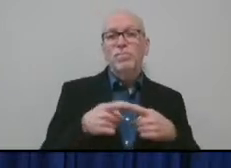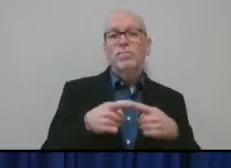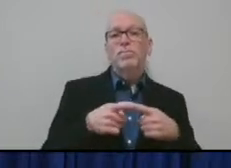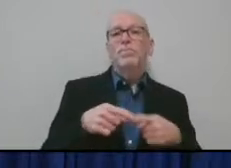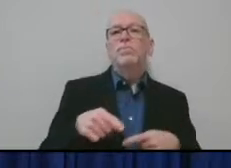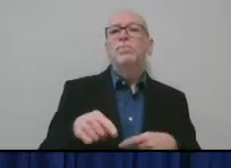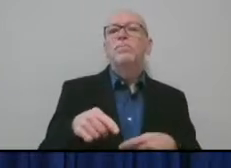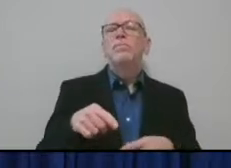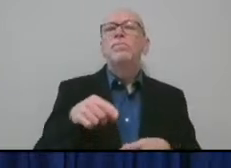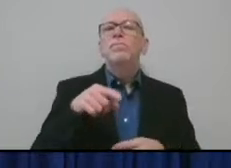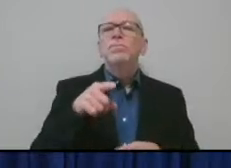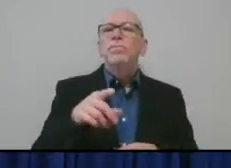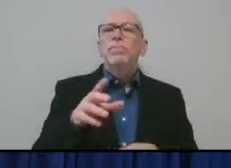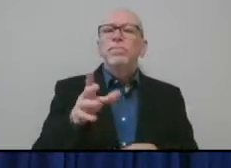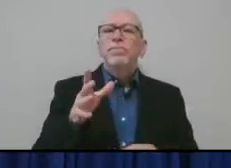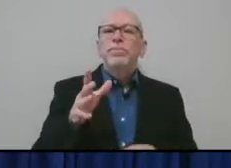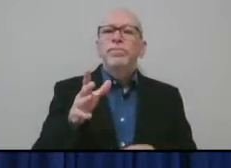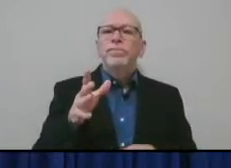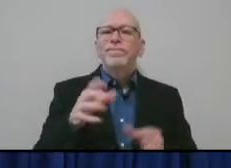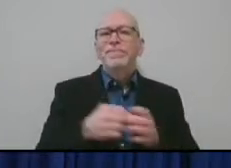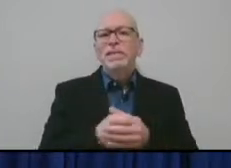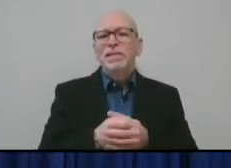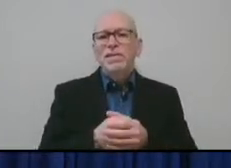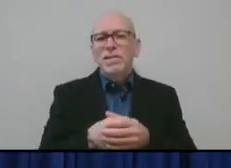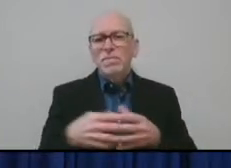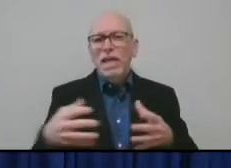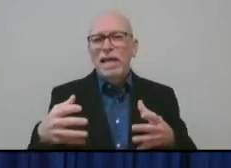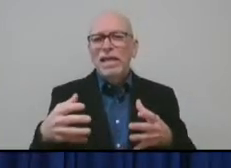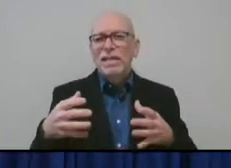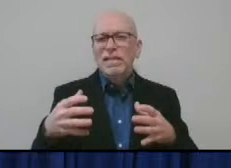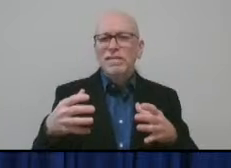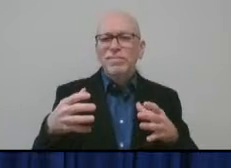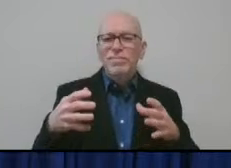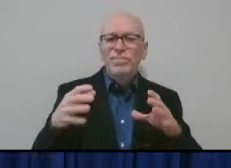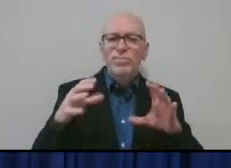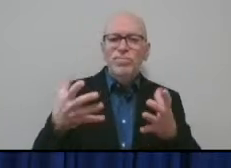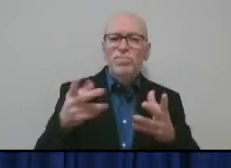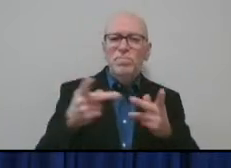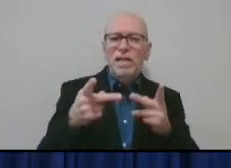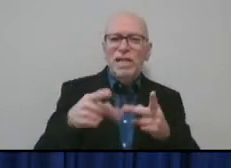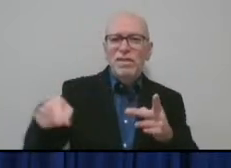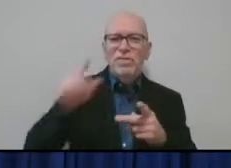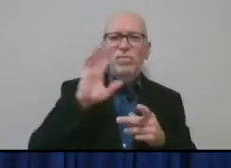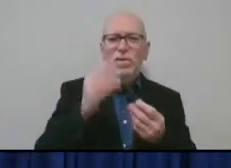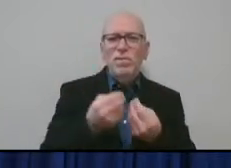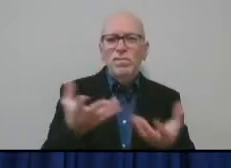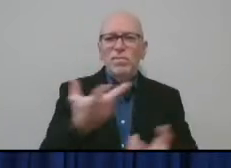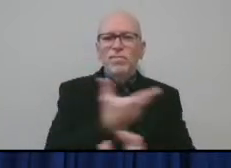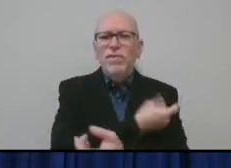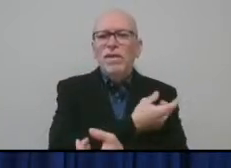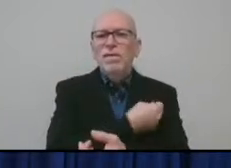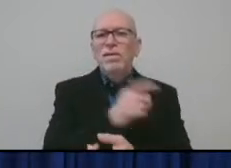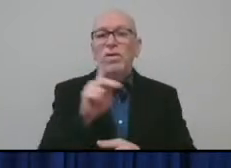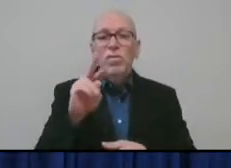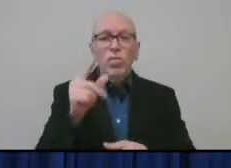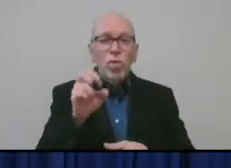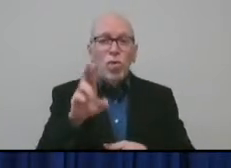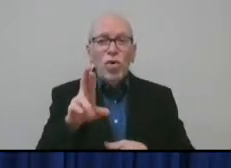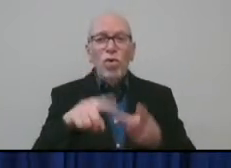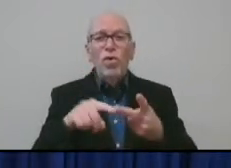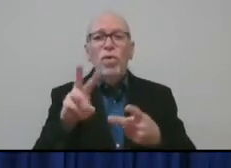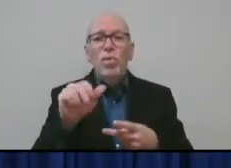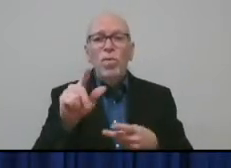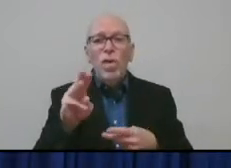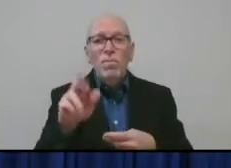about this sort of expanding pool of places that are going to be giving out vaccines, these Kroger and Walmart and these